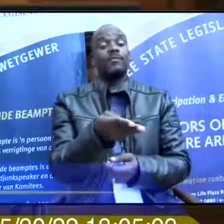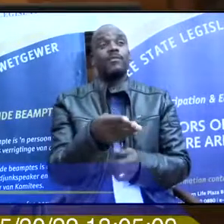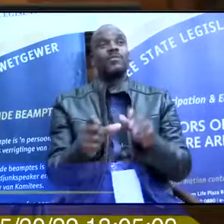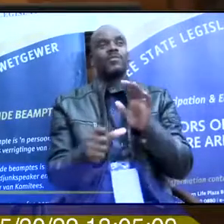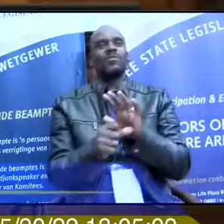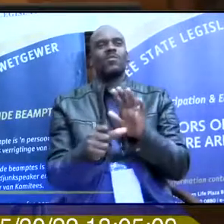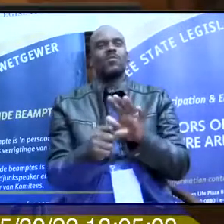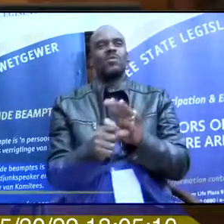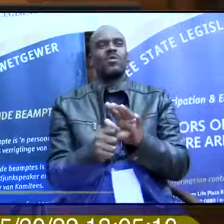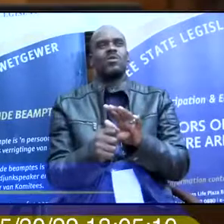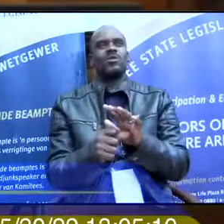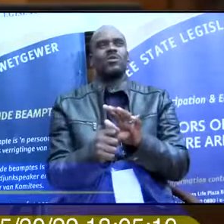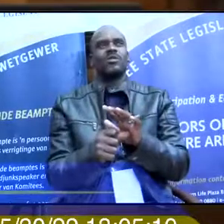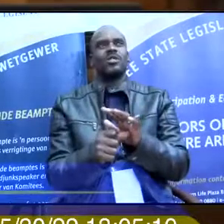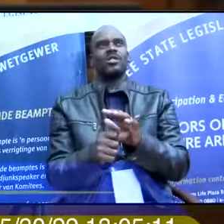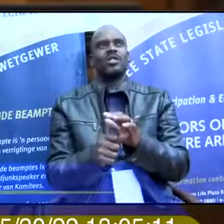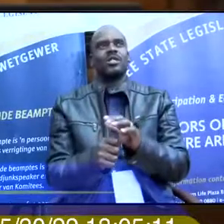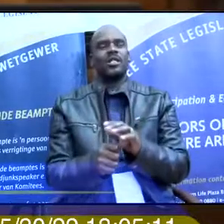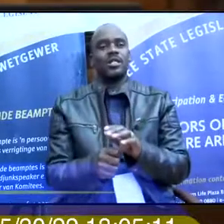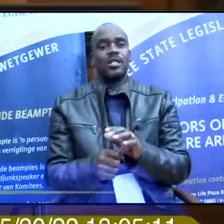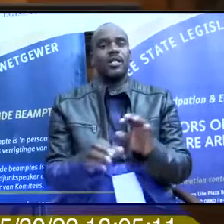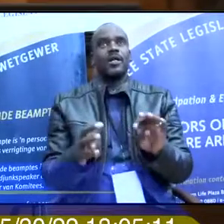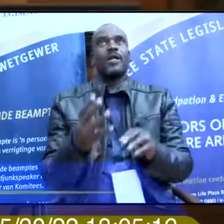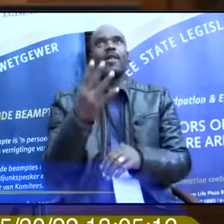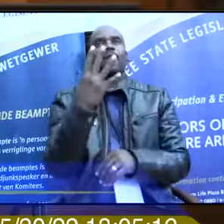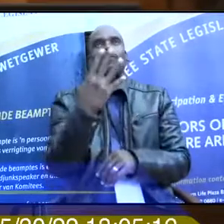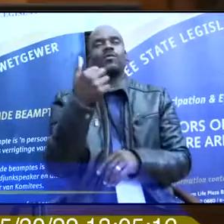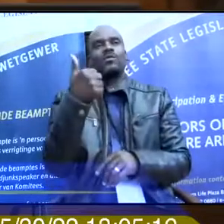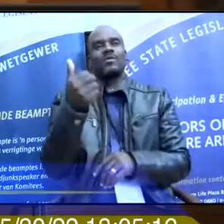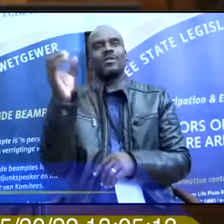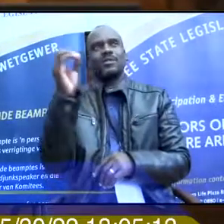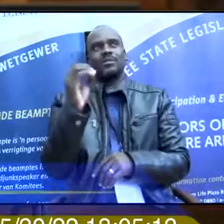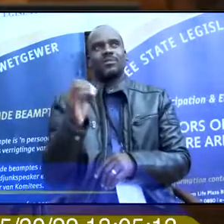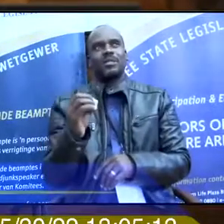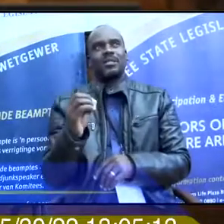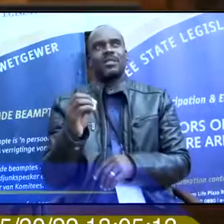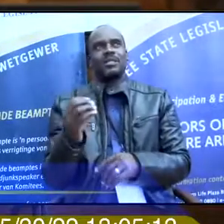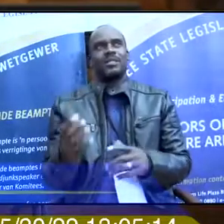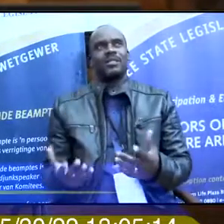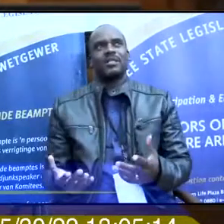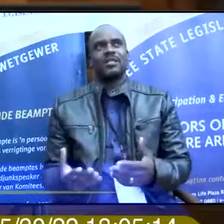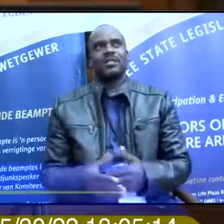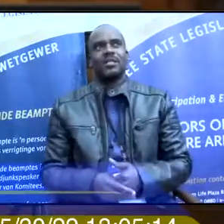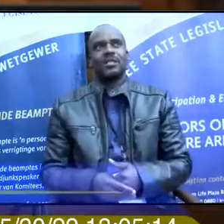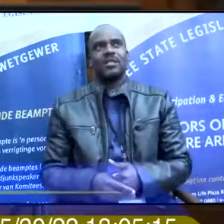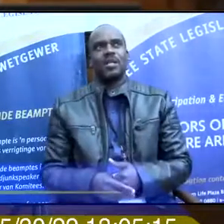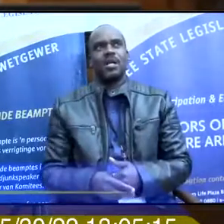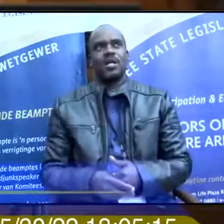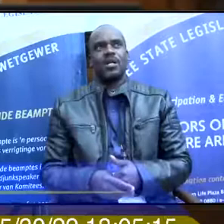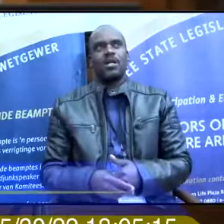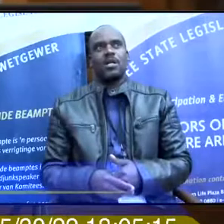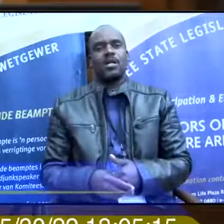companies about 46 percent of them were lost during covet